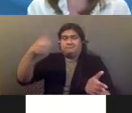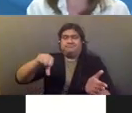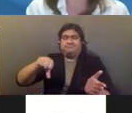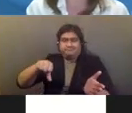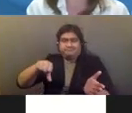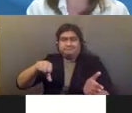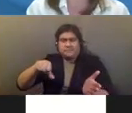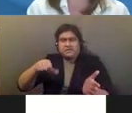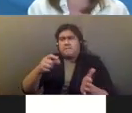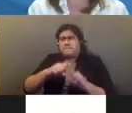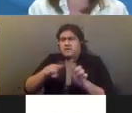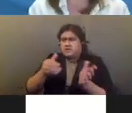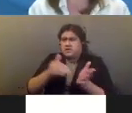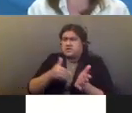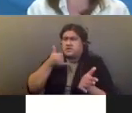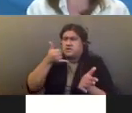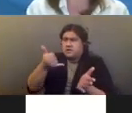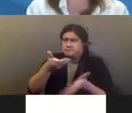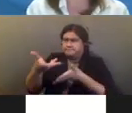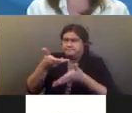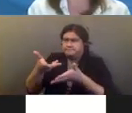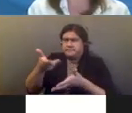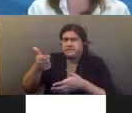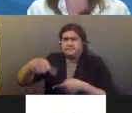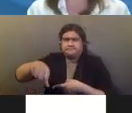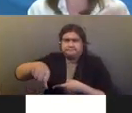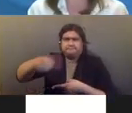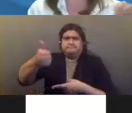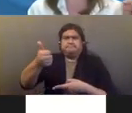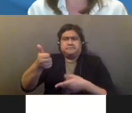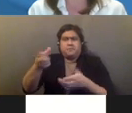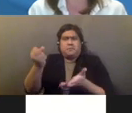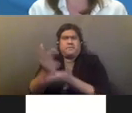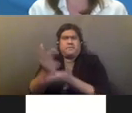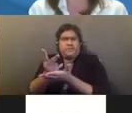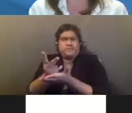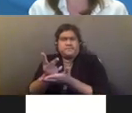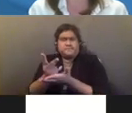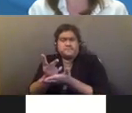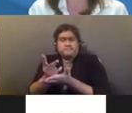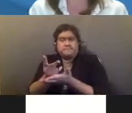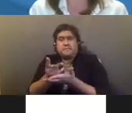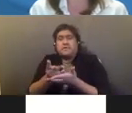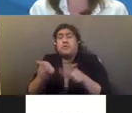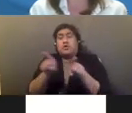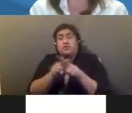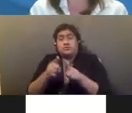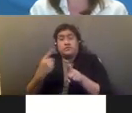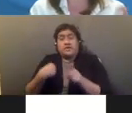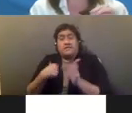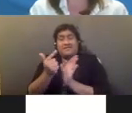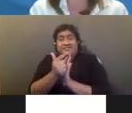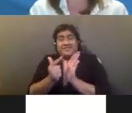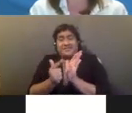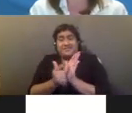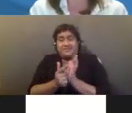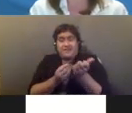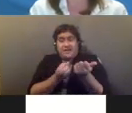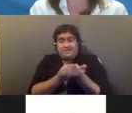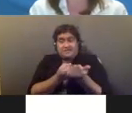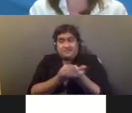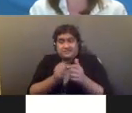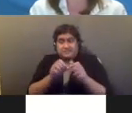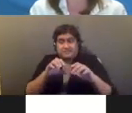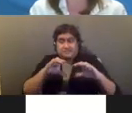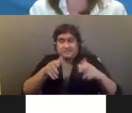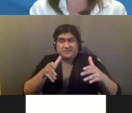then we do not yet, although it's certainly my dream, have a legal advocacy branch to our program, but we do help people connect with